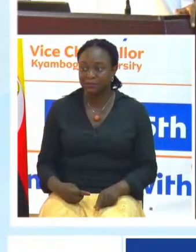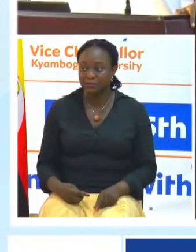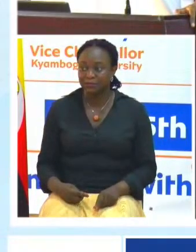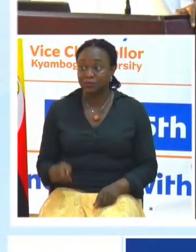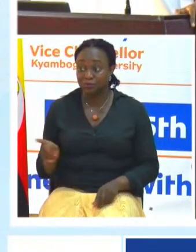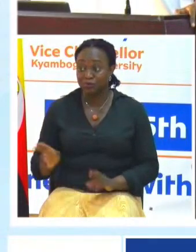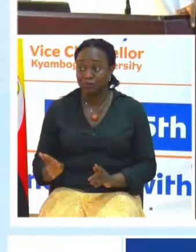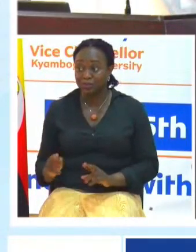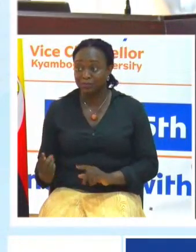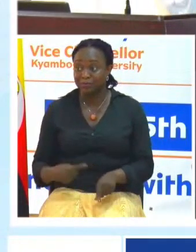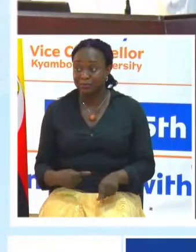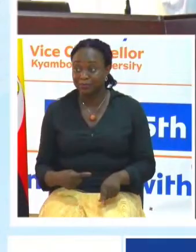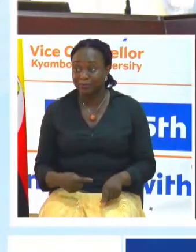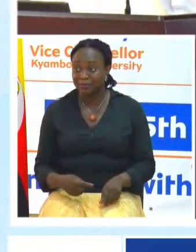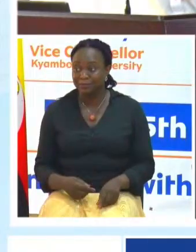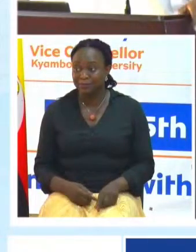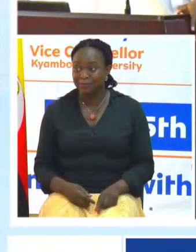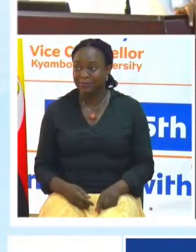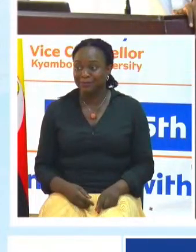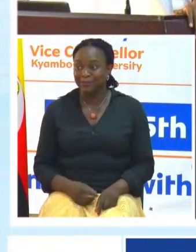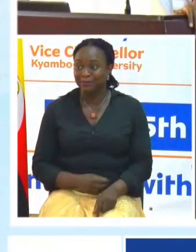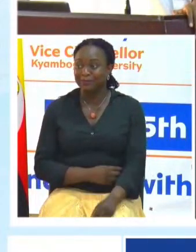anyone?